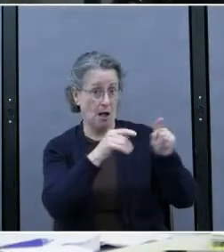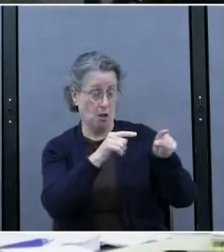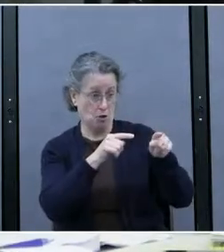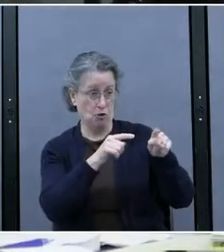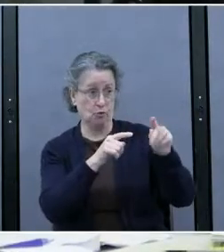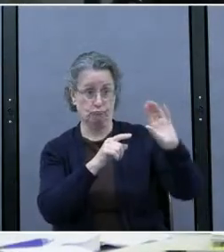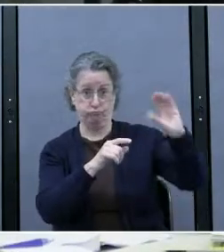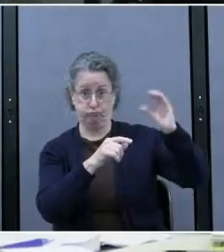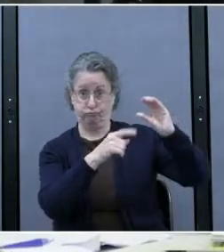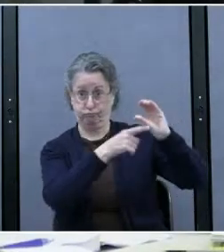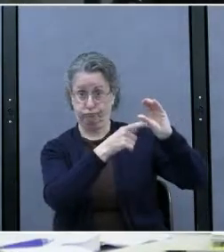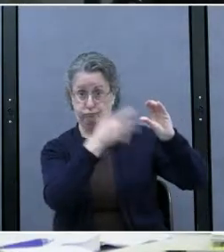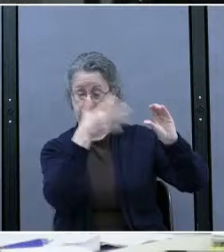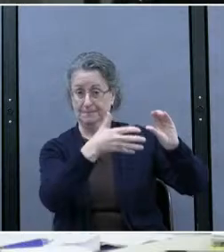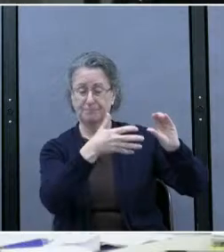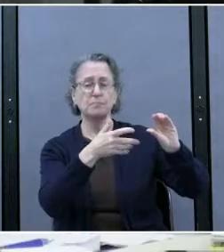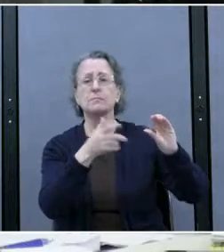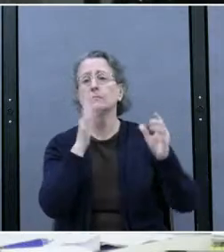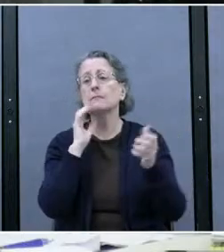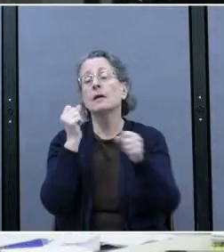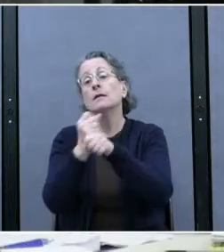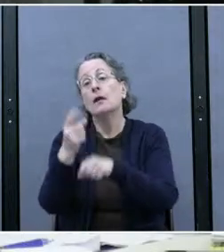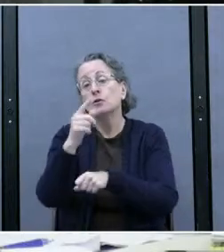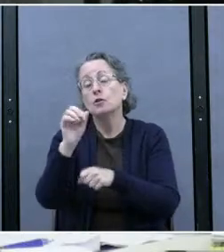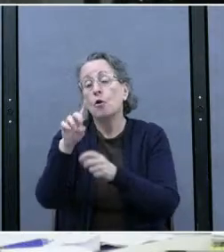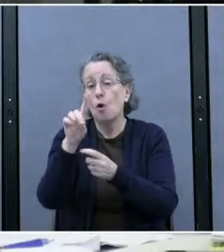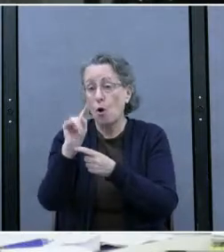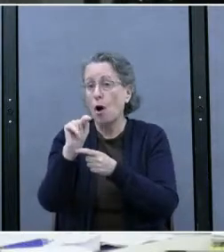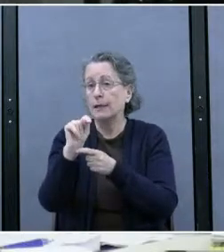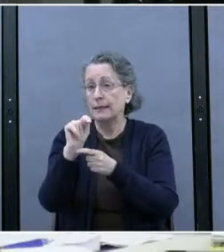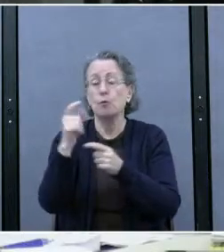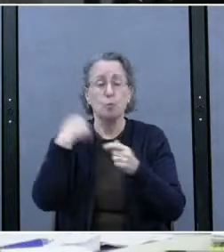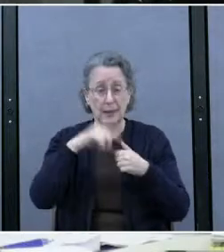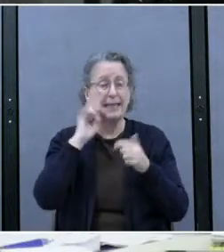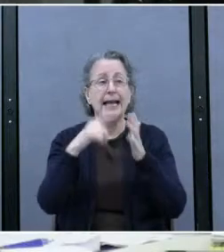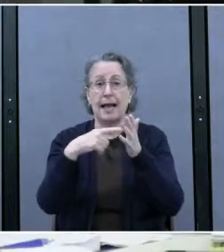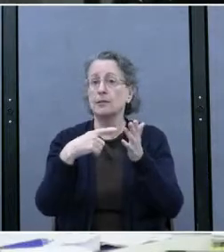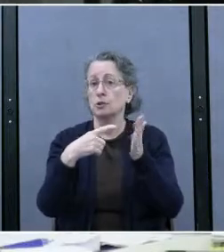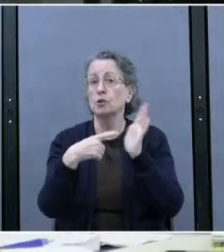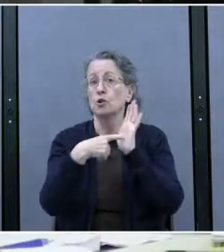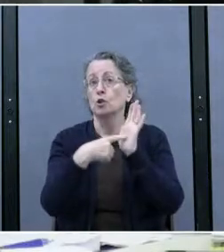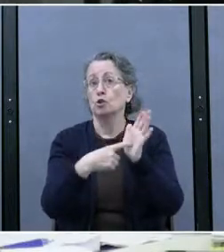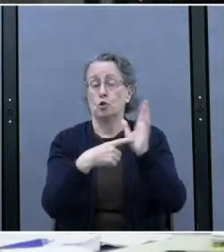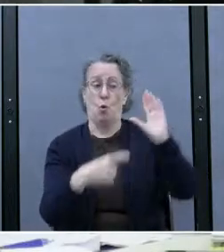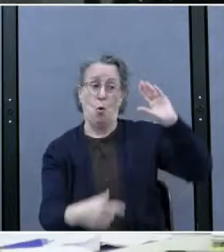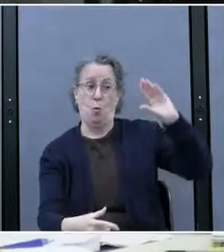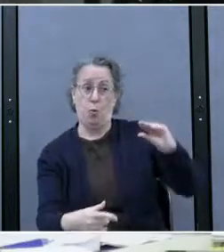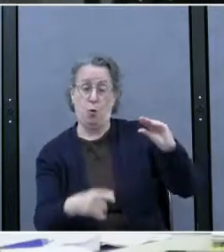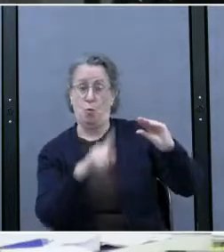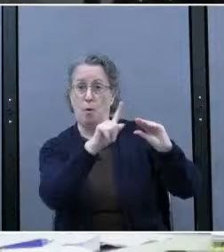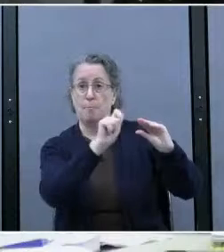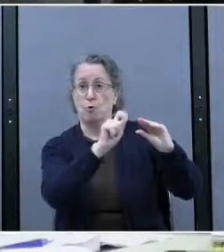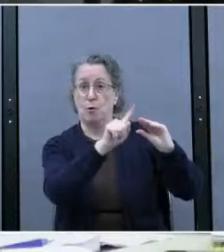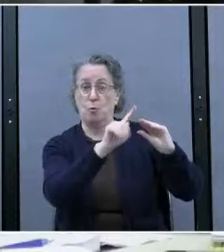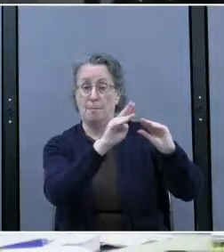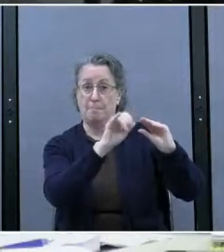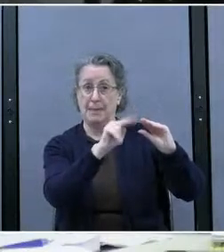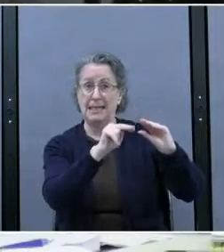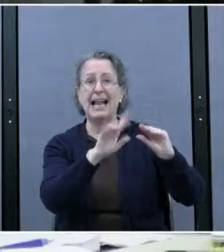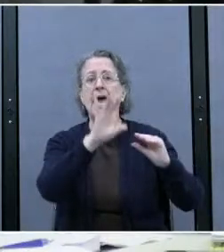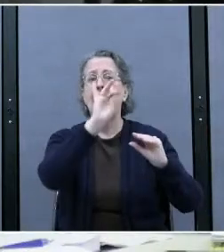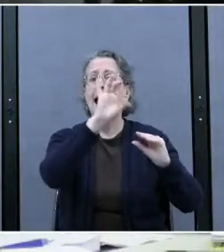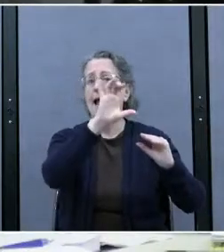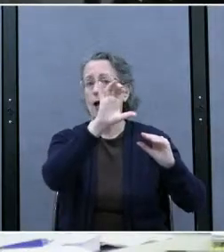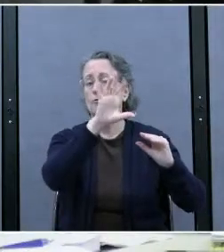next year's audit as we brought it down to $1.1 million reserve and covered these expenditures that have already